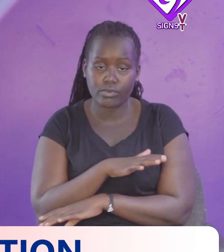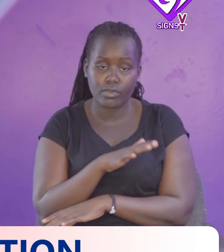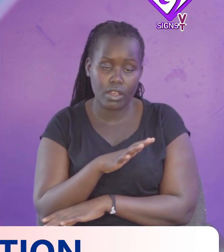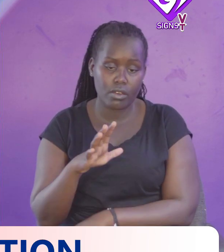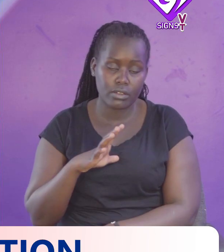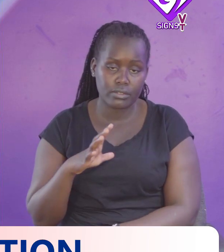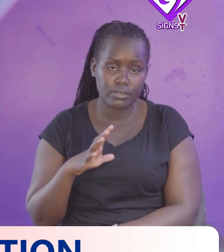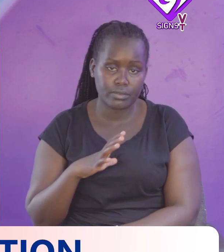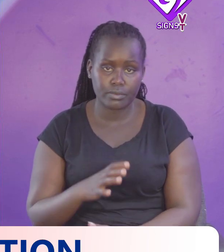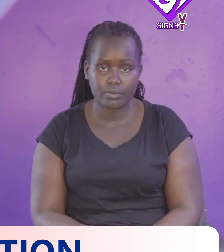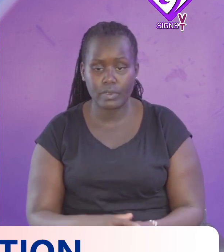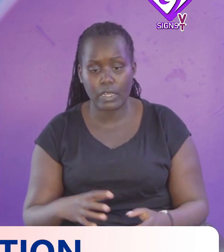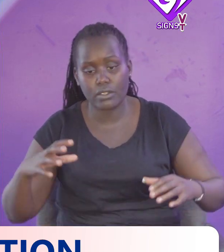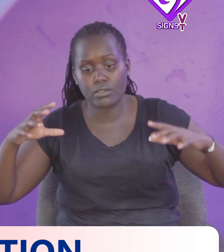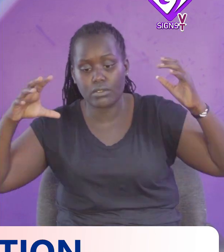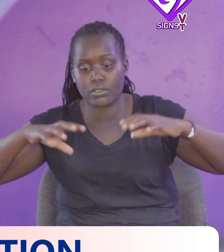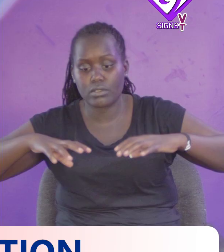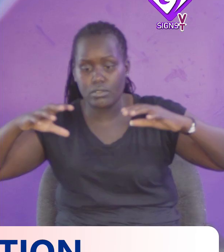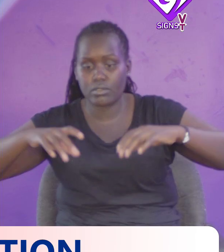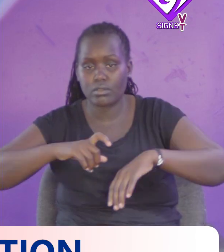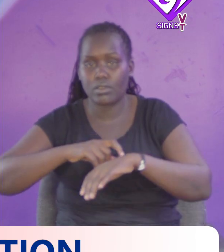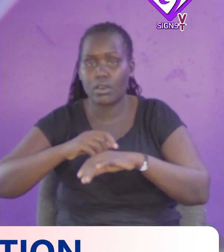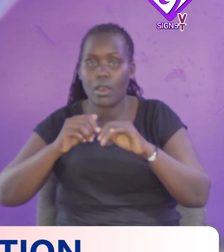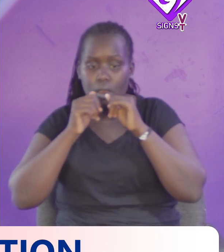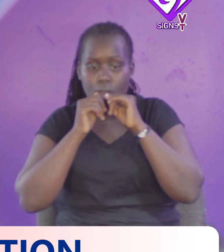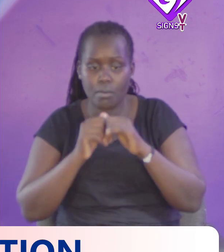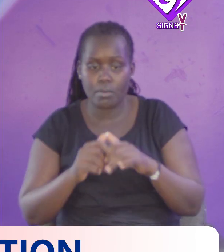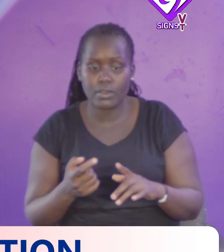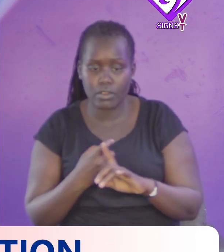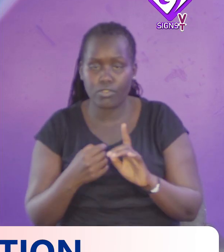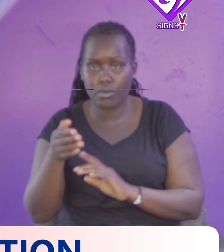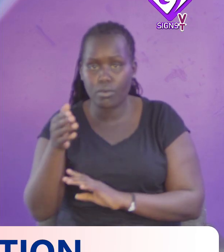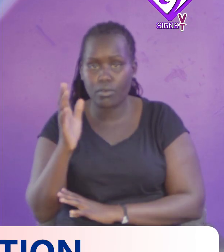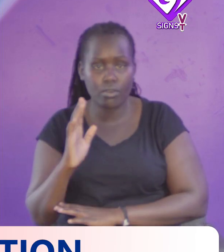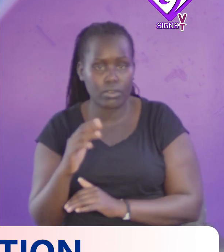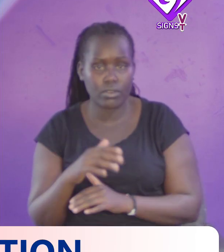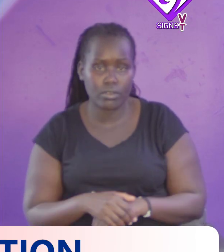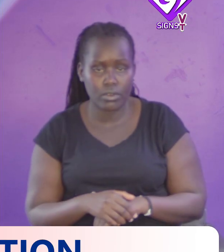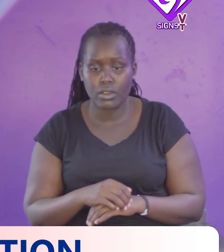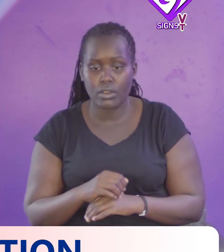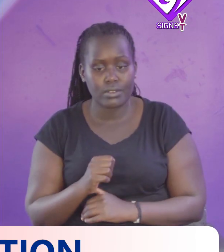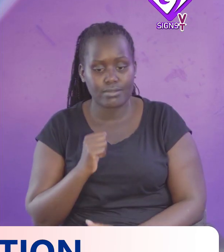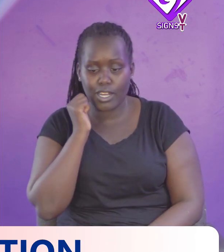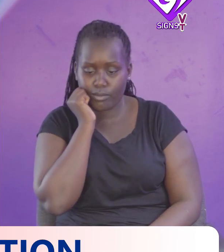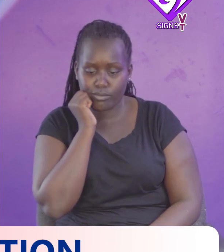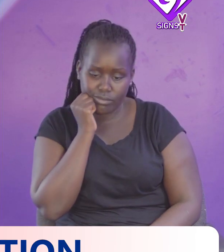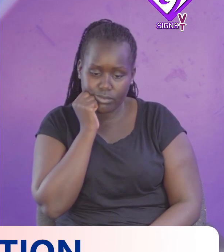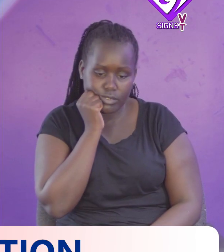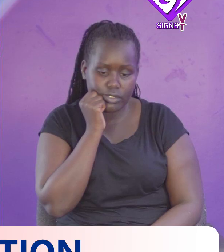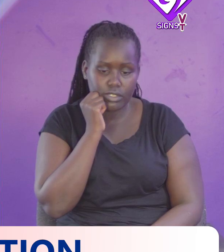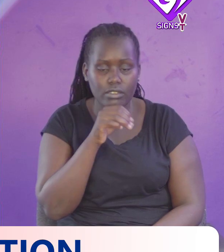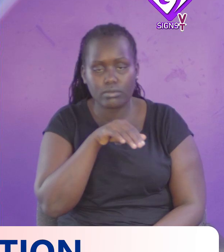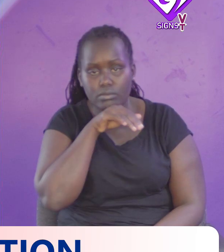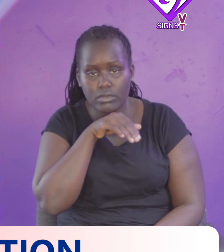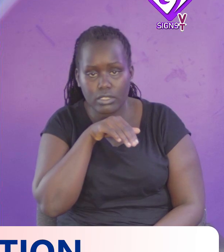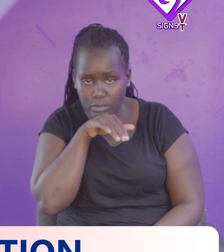Jonah. Rainy season. Baraka. Baraka za Mungu. Baraka. Are you still mourning Baba? I feel like you're still mourning. I went